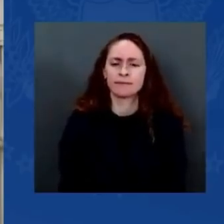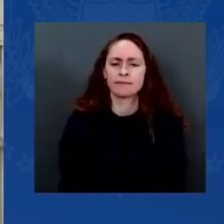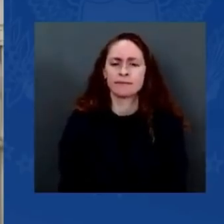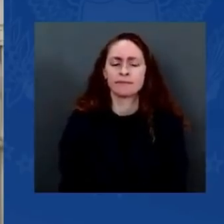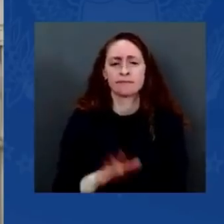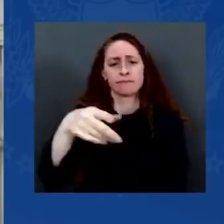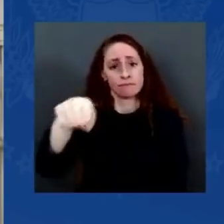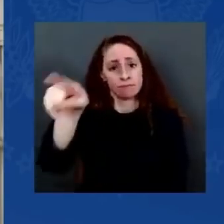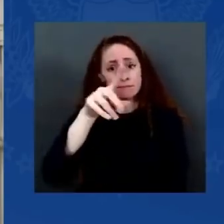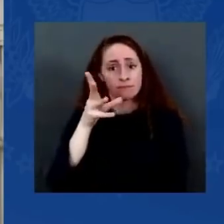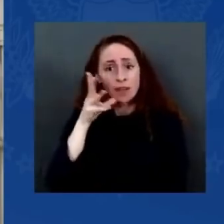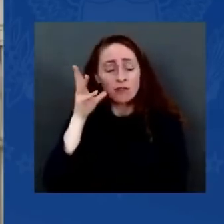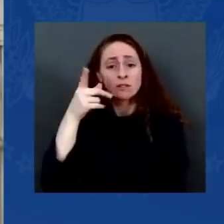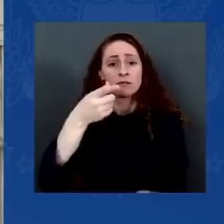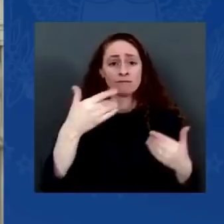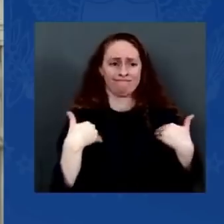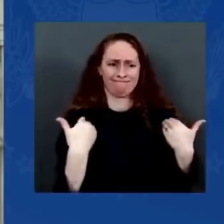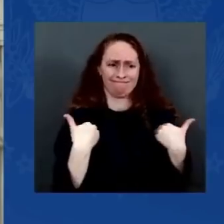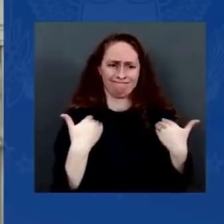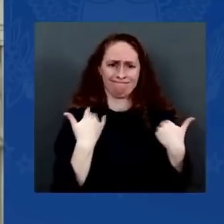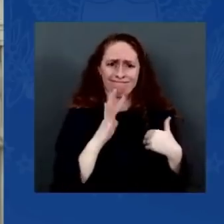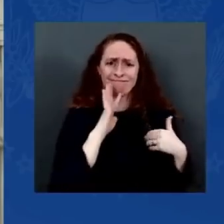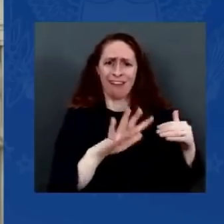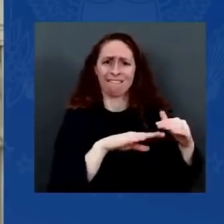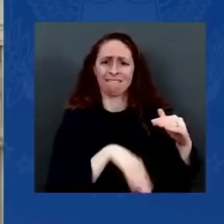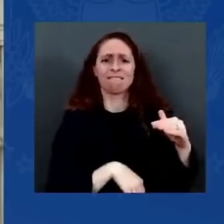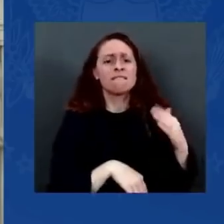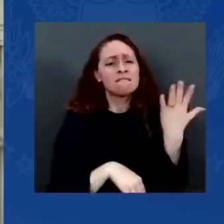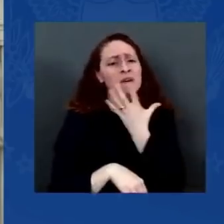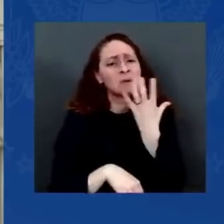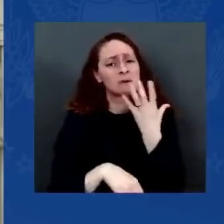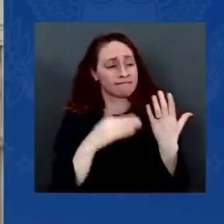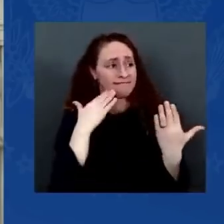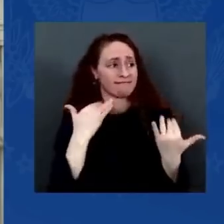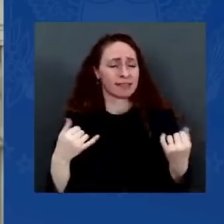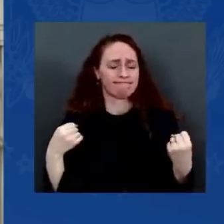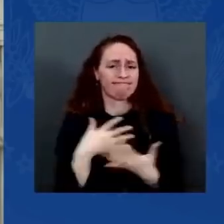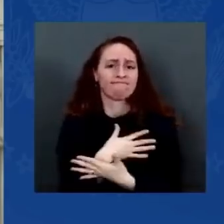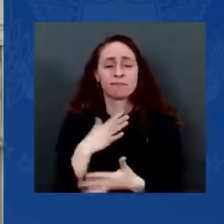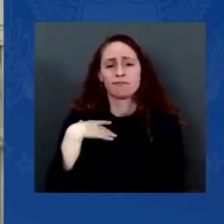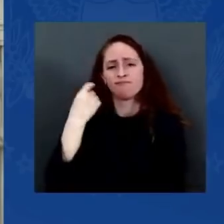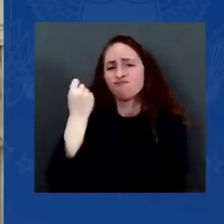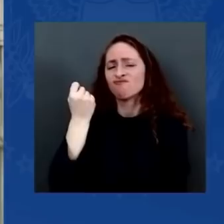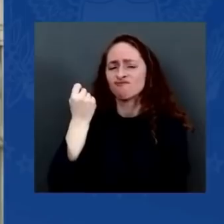5, I know this can still be a scary time. But one thing you can and must